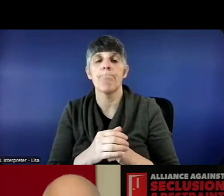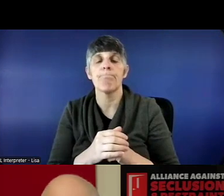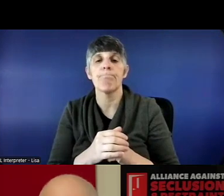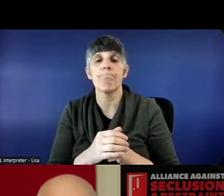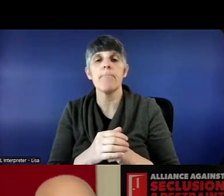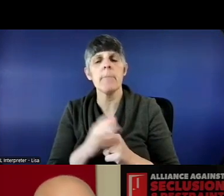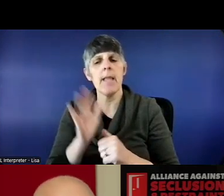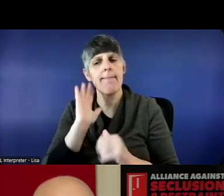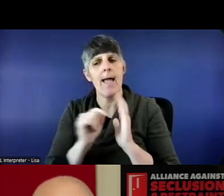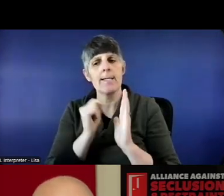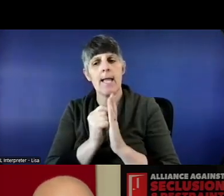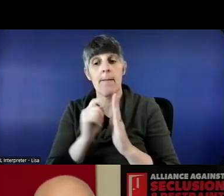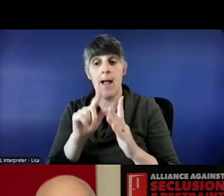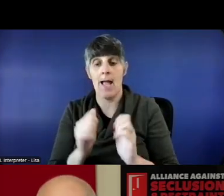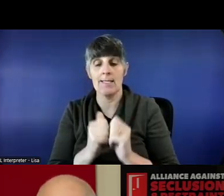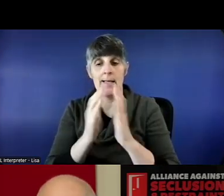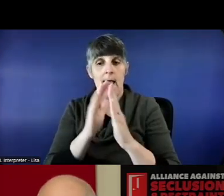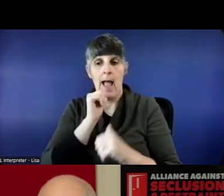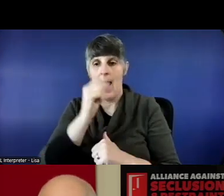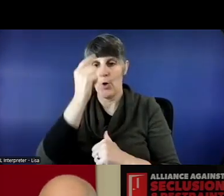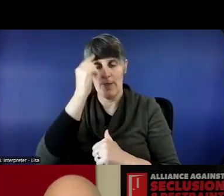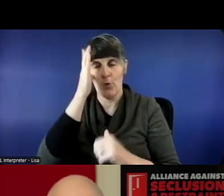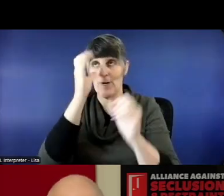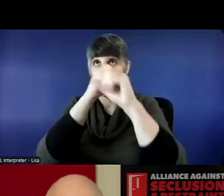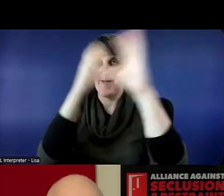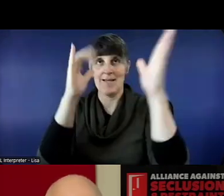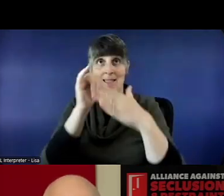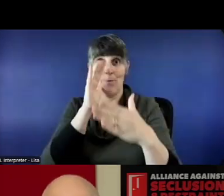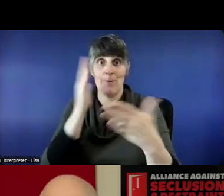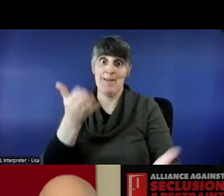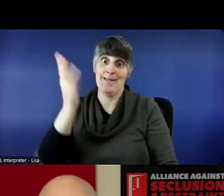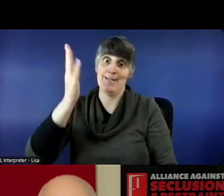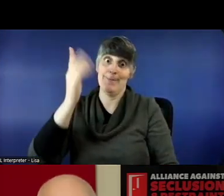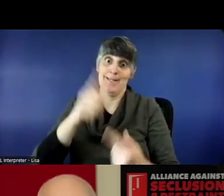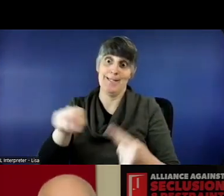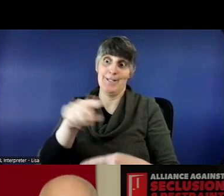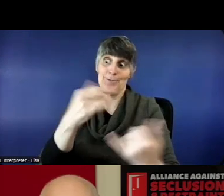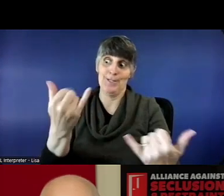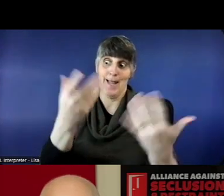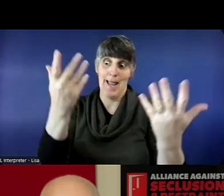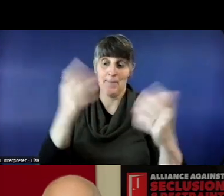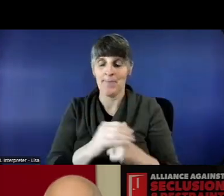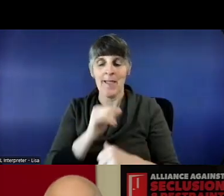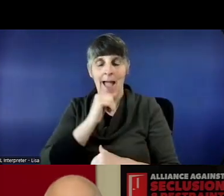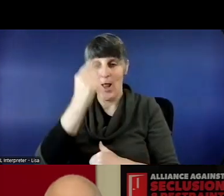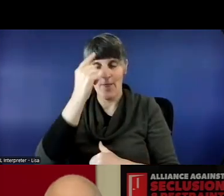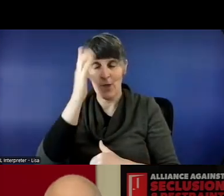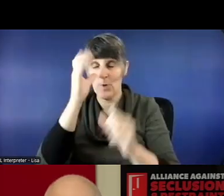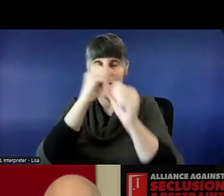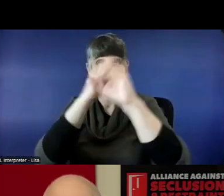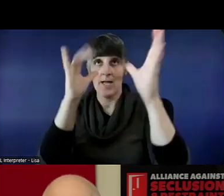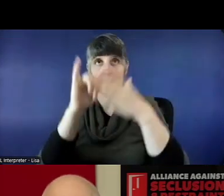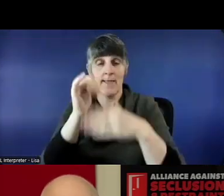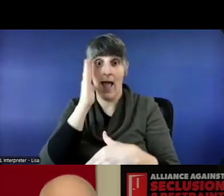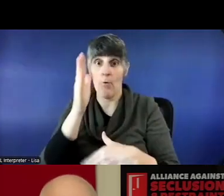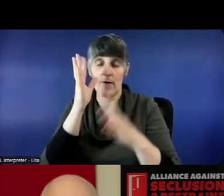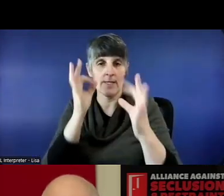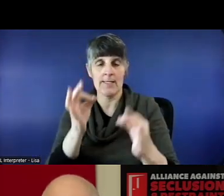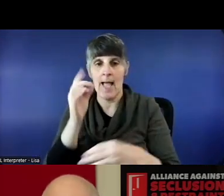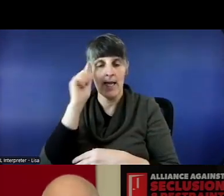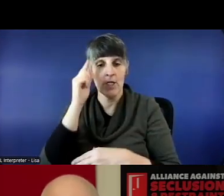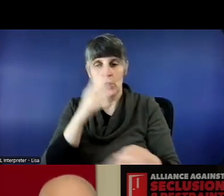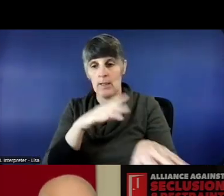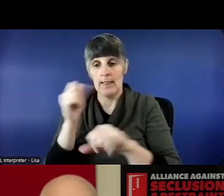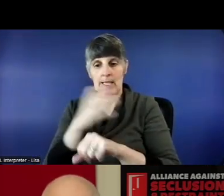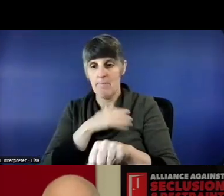At the time I started the Alliance, I don't think I would have imagined that I would be here speaking to you today. I don't think I would have imagined that I would have decided to leave